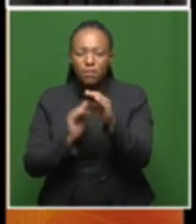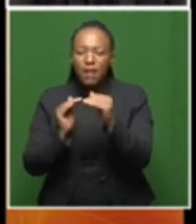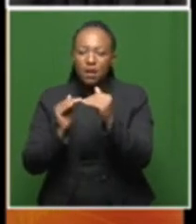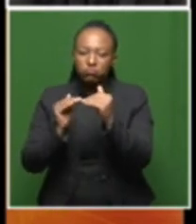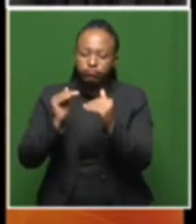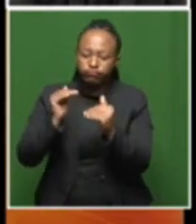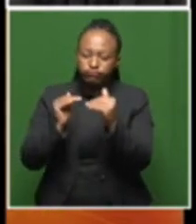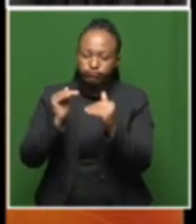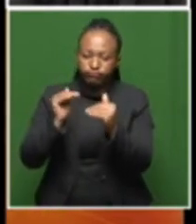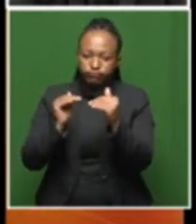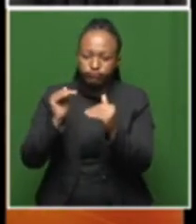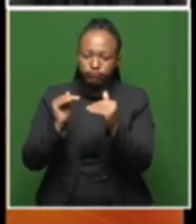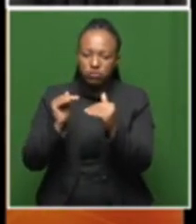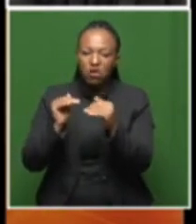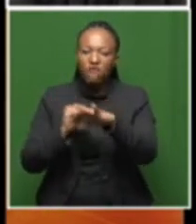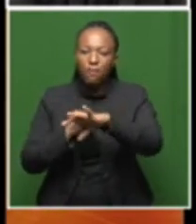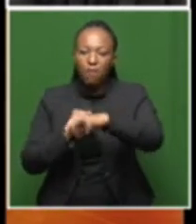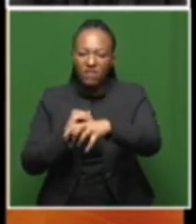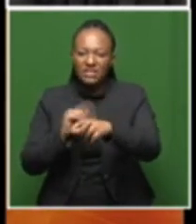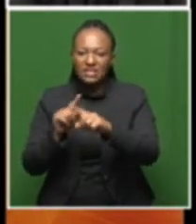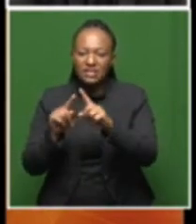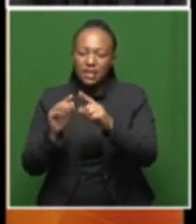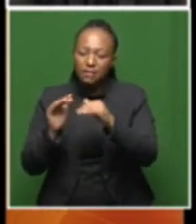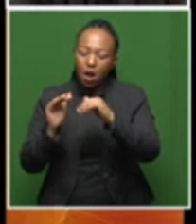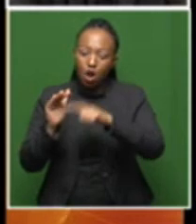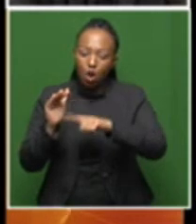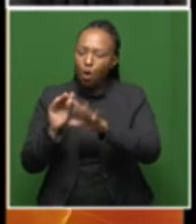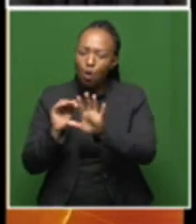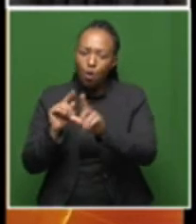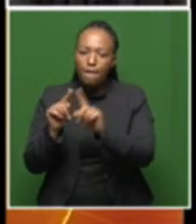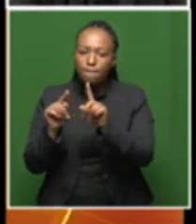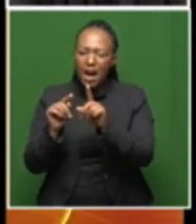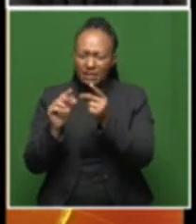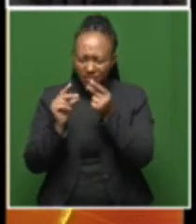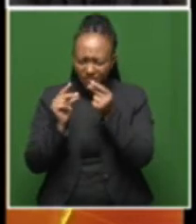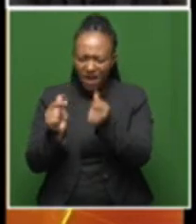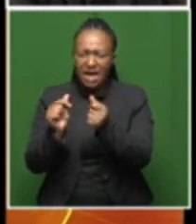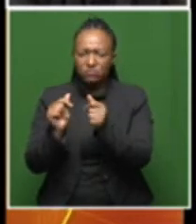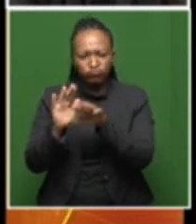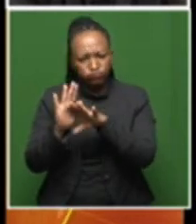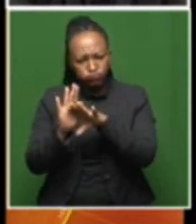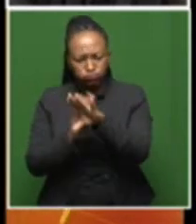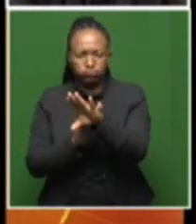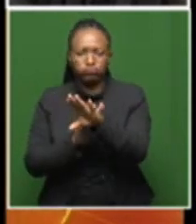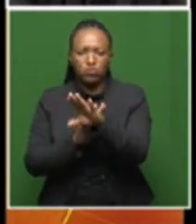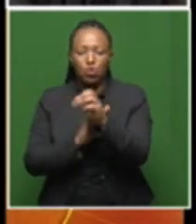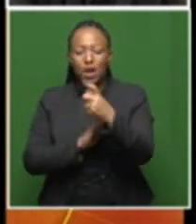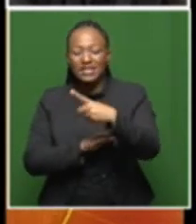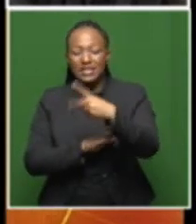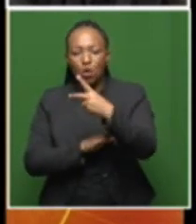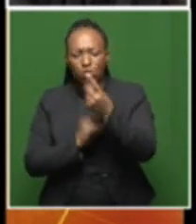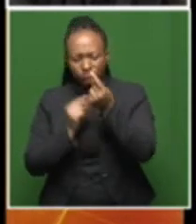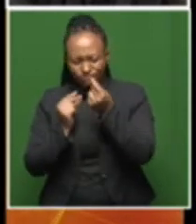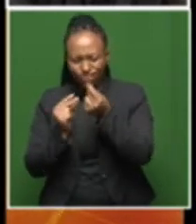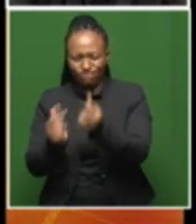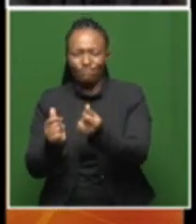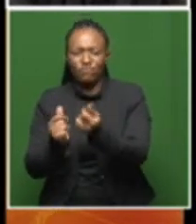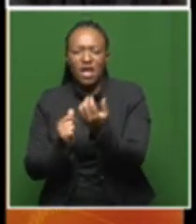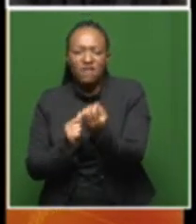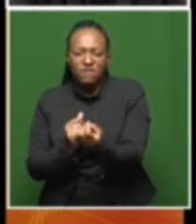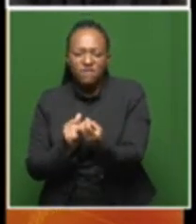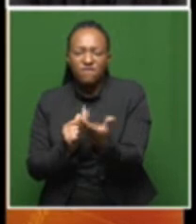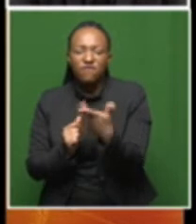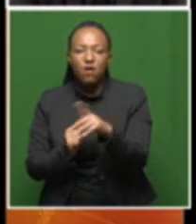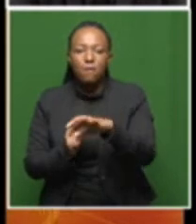numbers for the size of the province, or not relatively lower numbers, but increasing very fast, the second most fast increasing province on